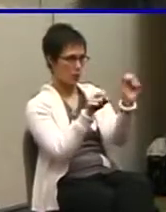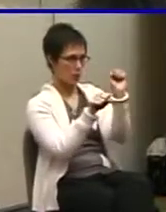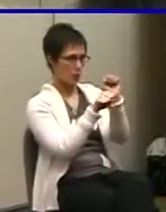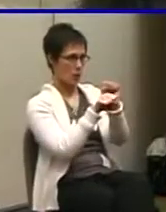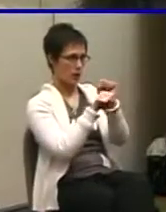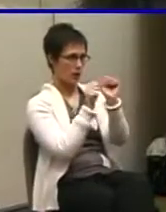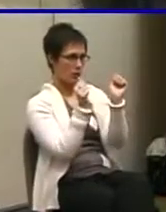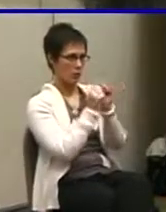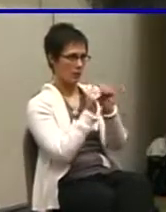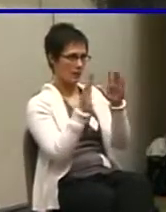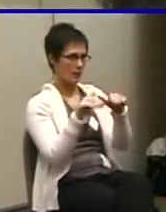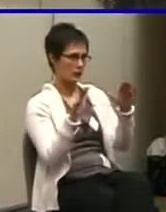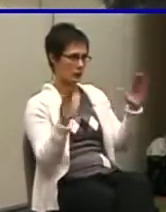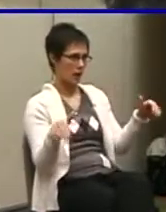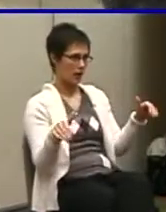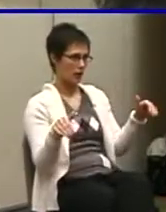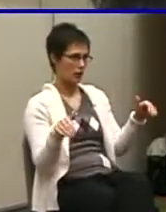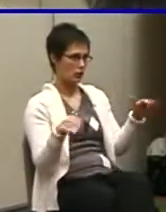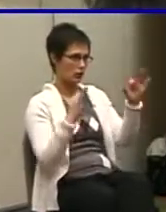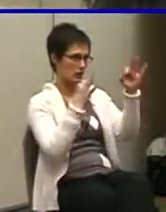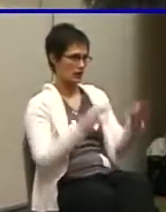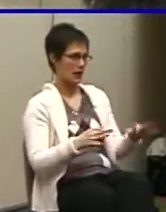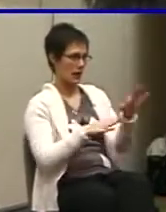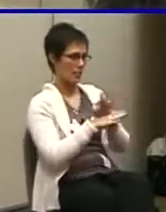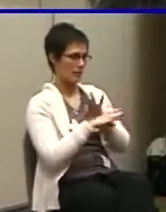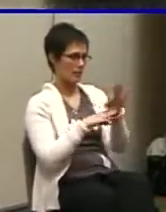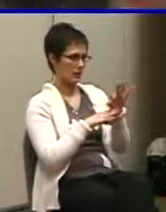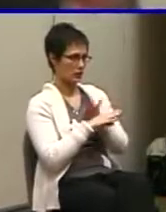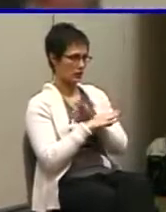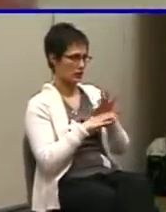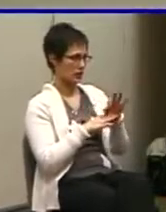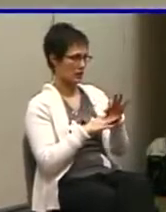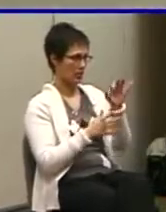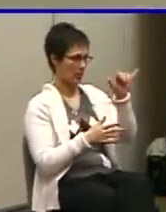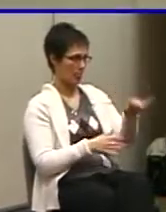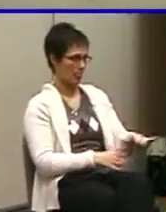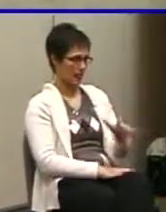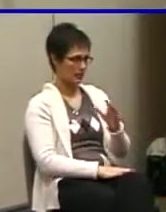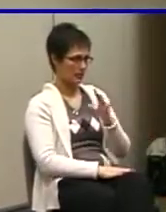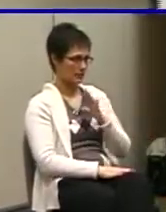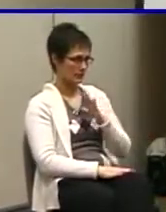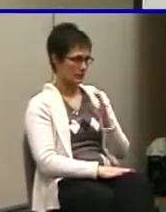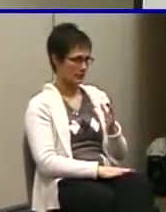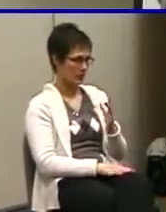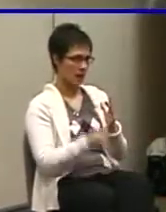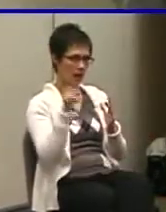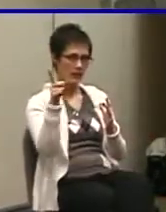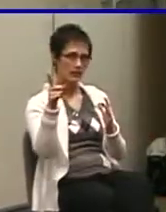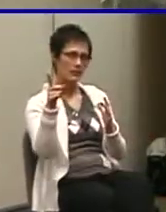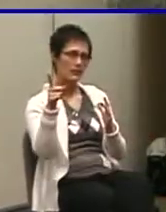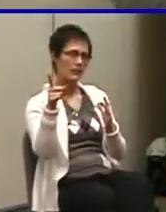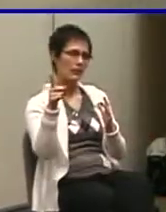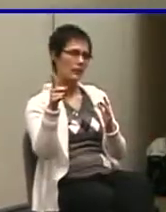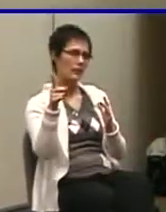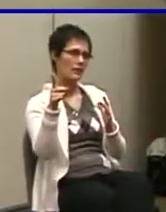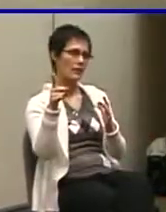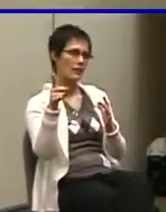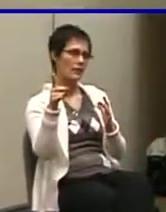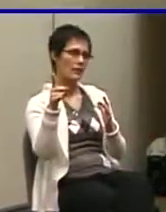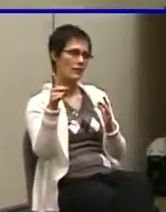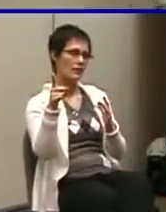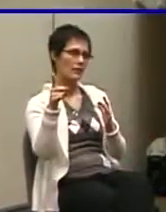function is, that Hearing officers have, they're asking you to say, how did